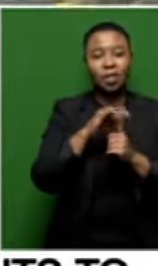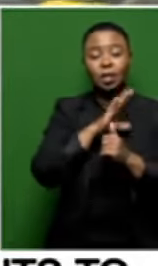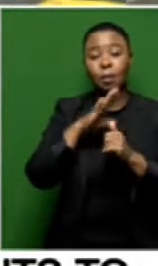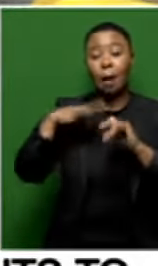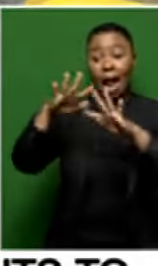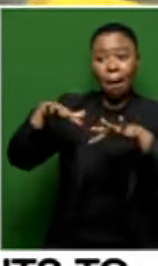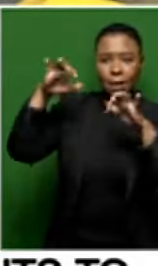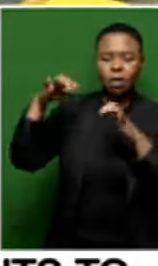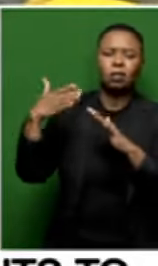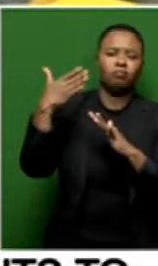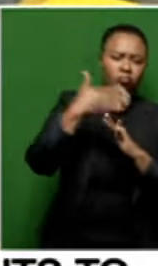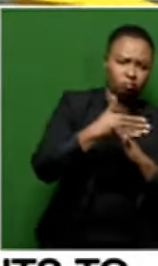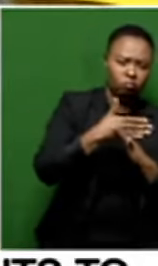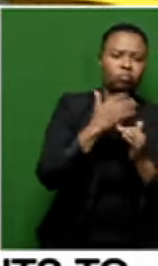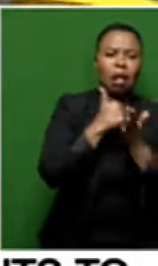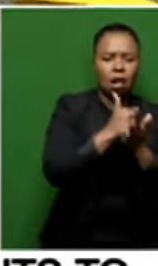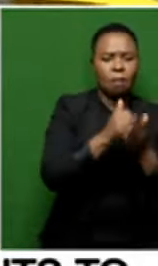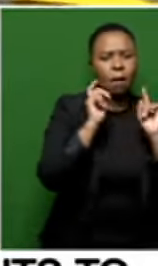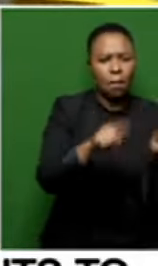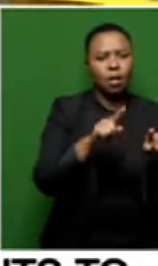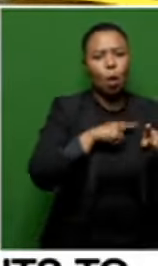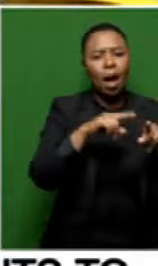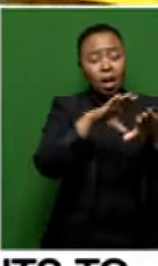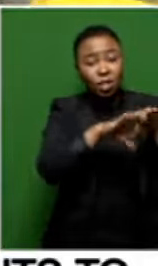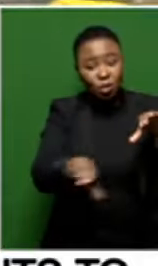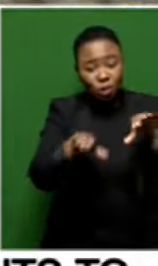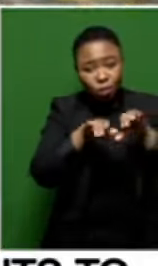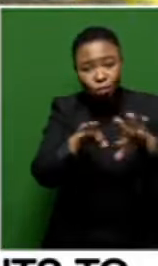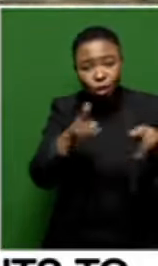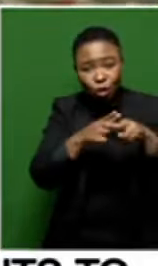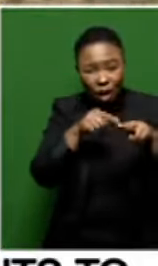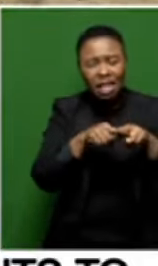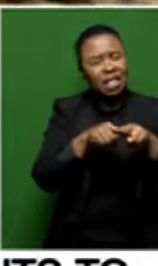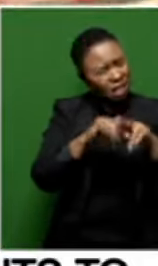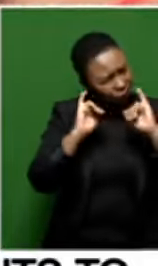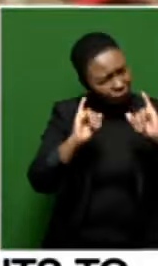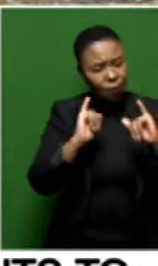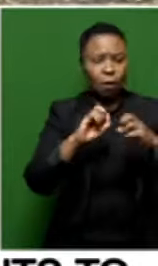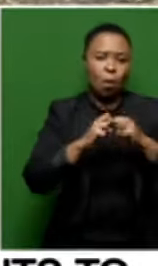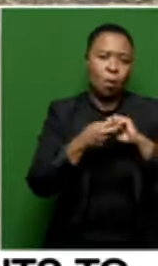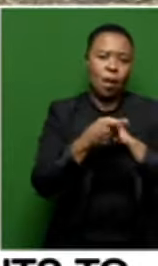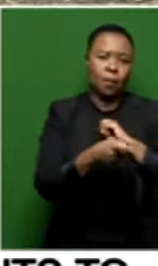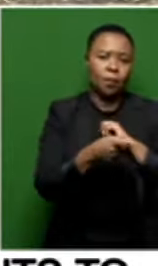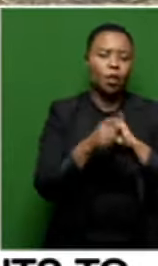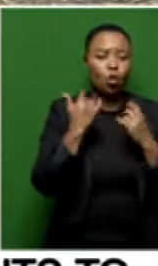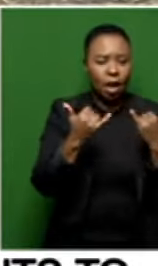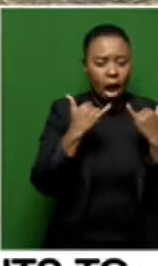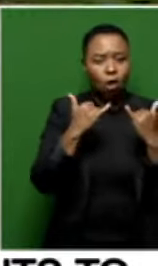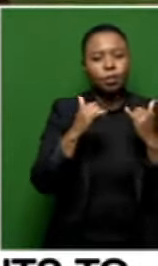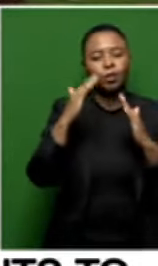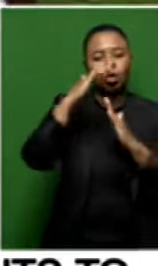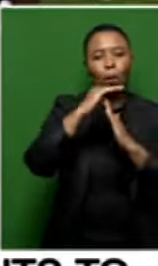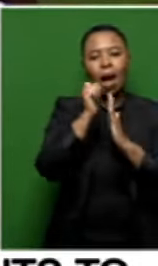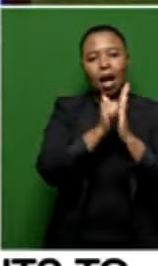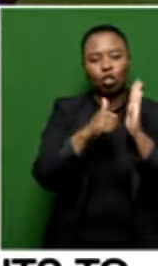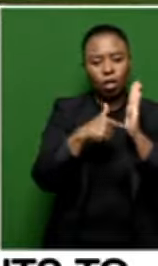to intervene. The sewage crisis is life-threatening. Tackling this crisis is top of the agenda for the